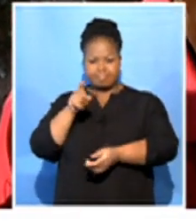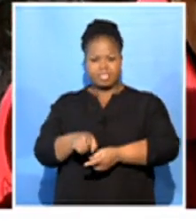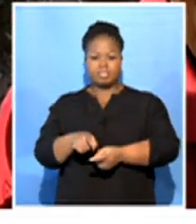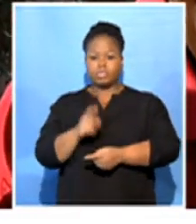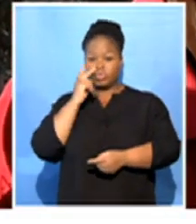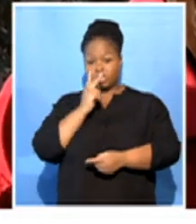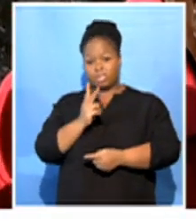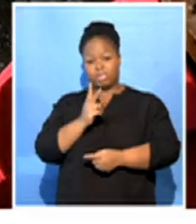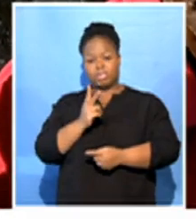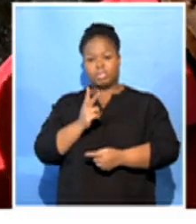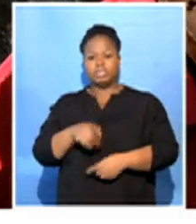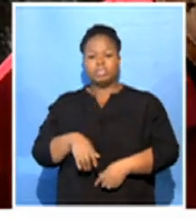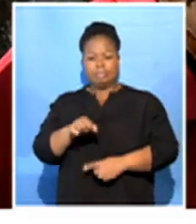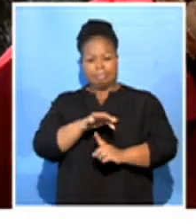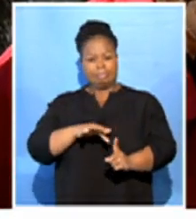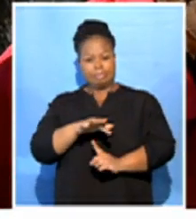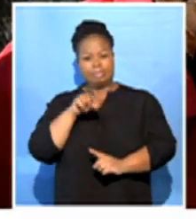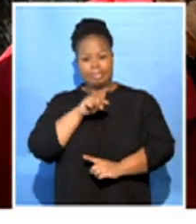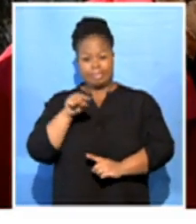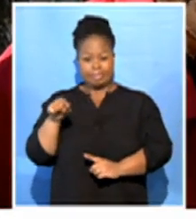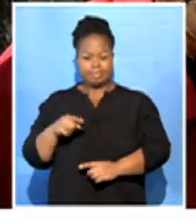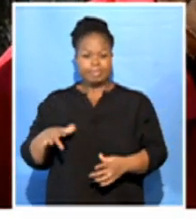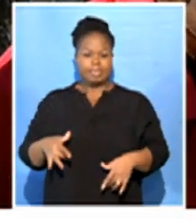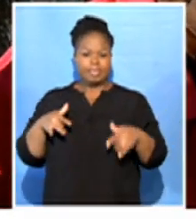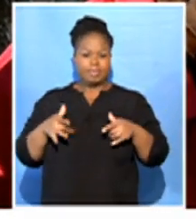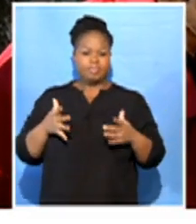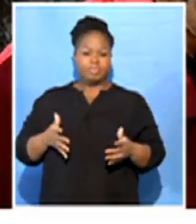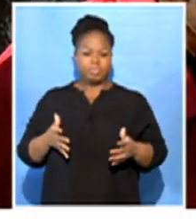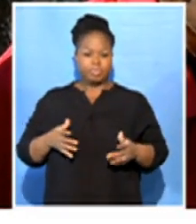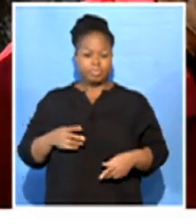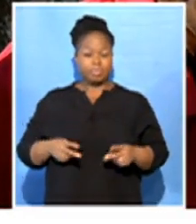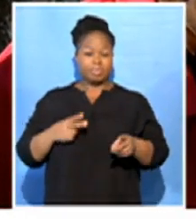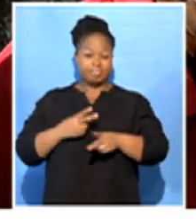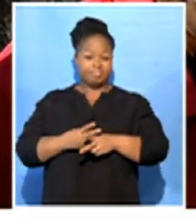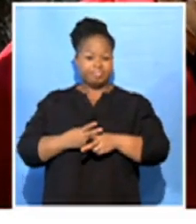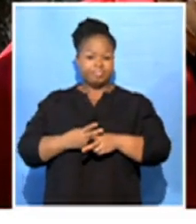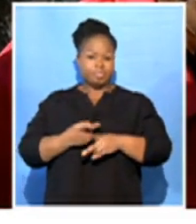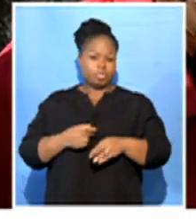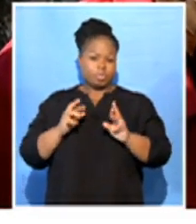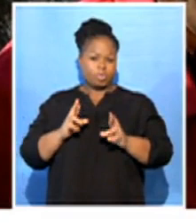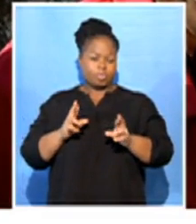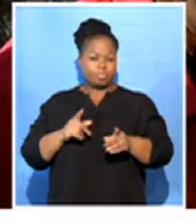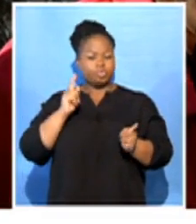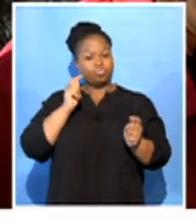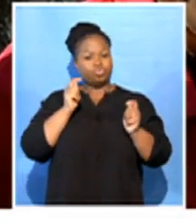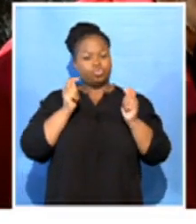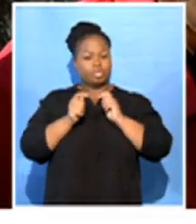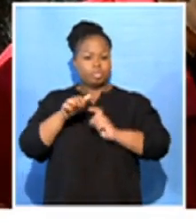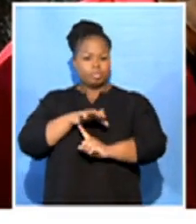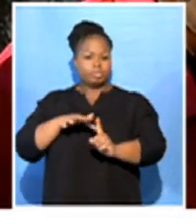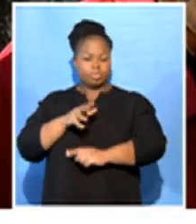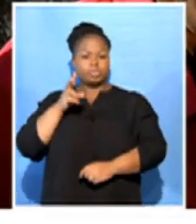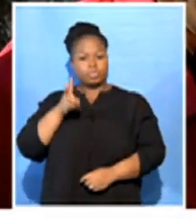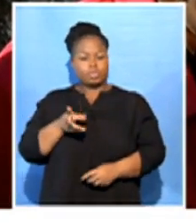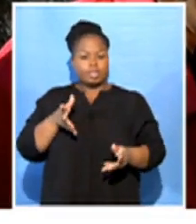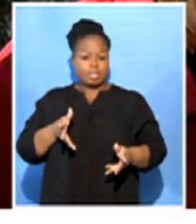see the conditions that they live under and hopefully change the